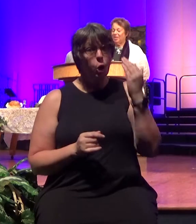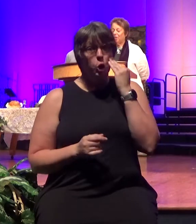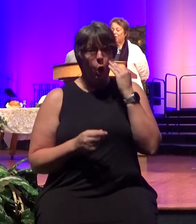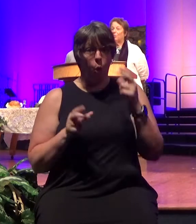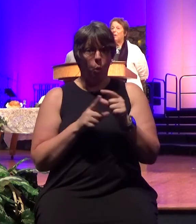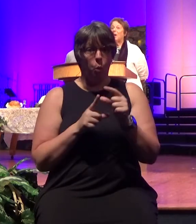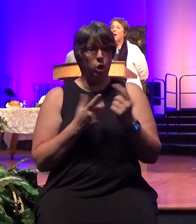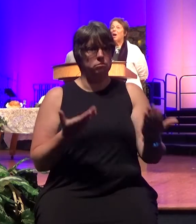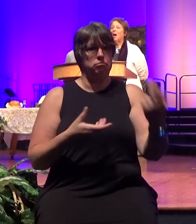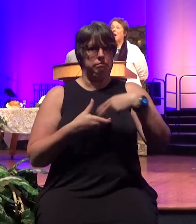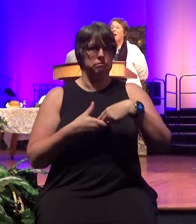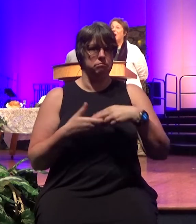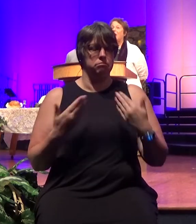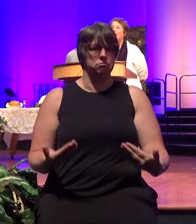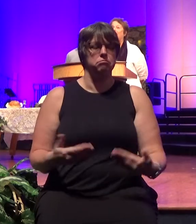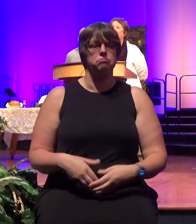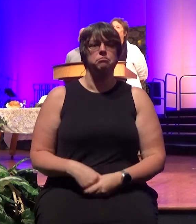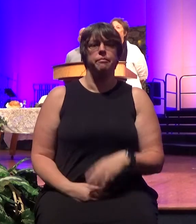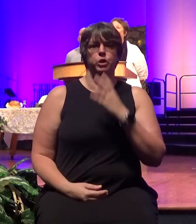Shema